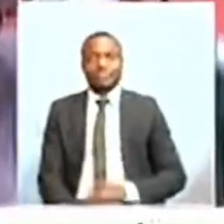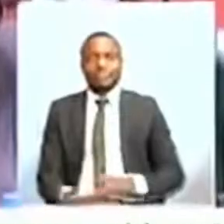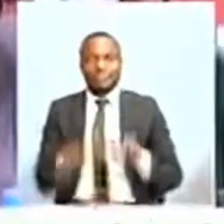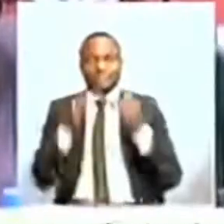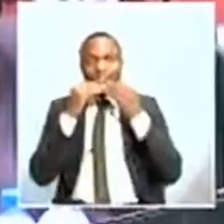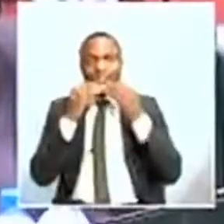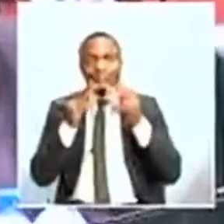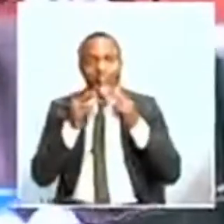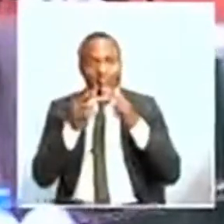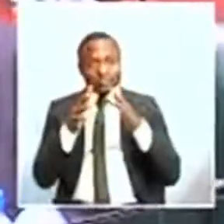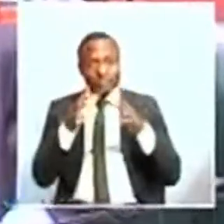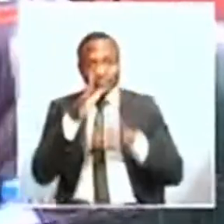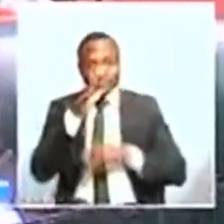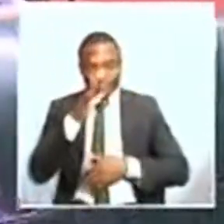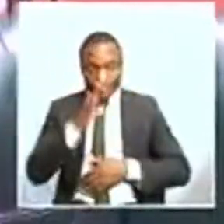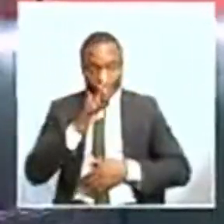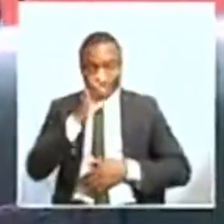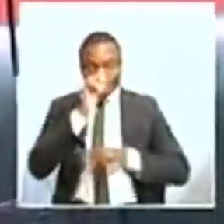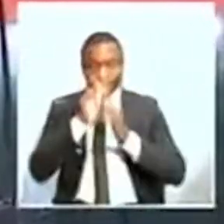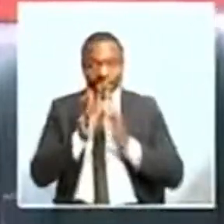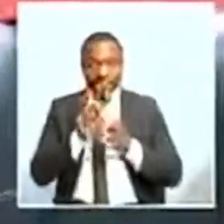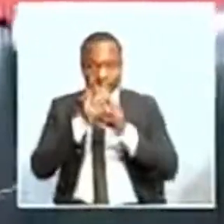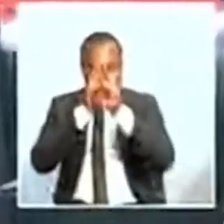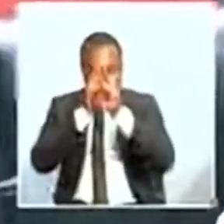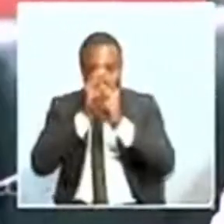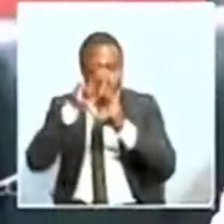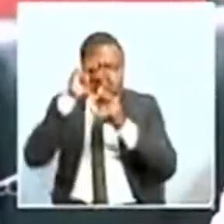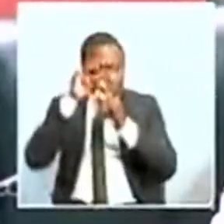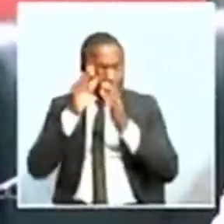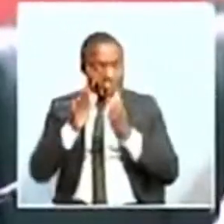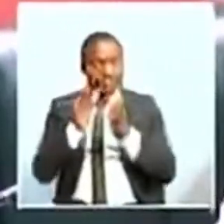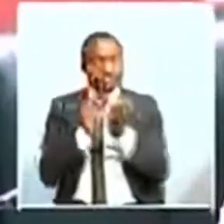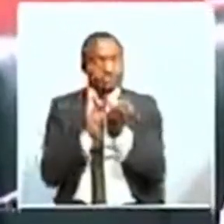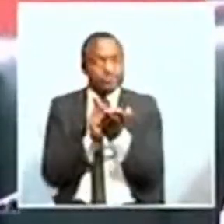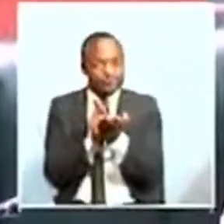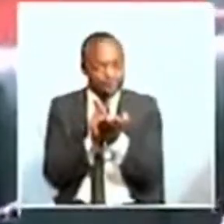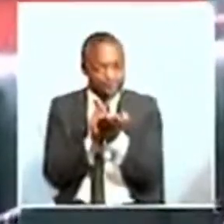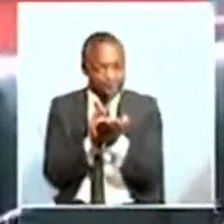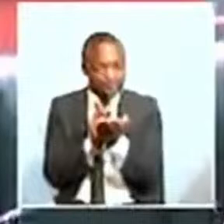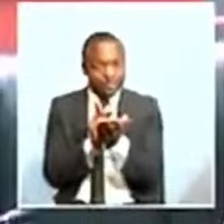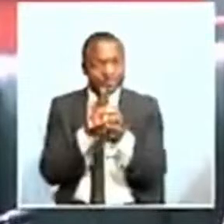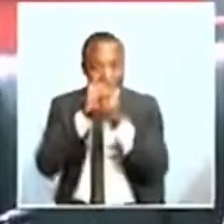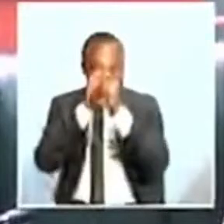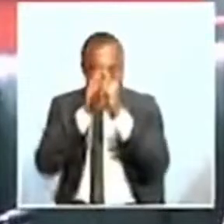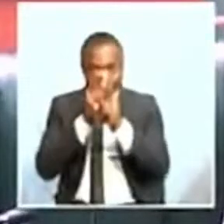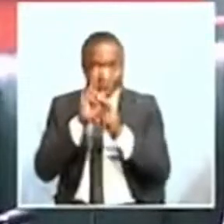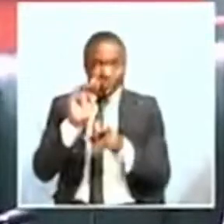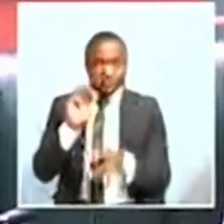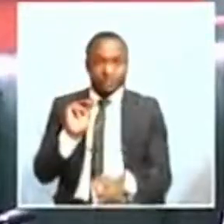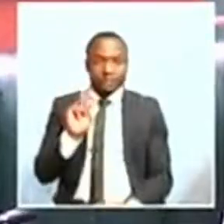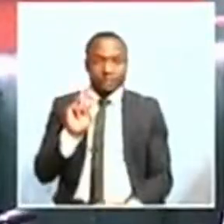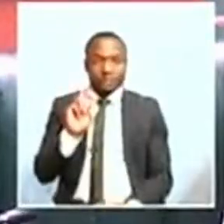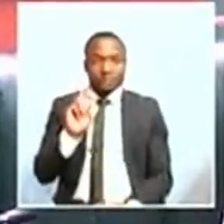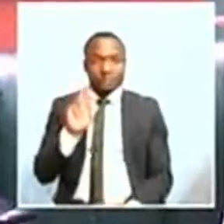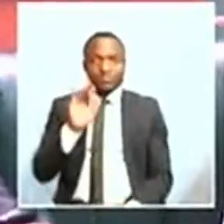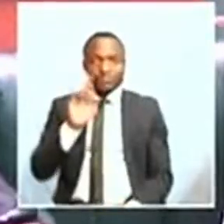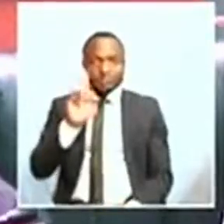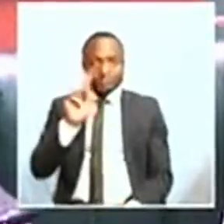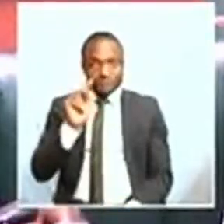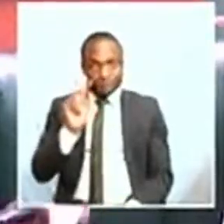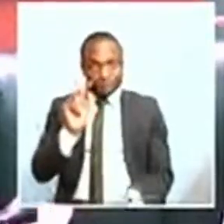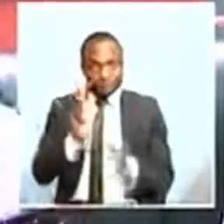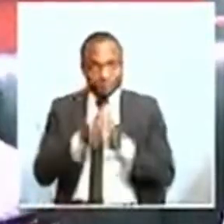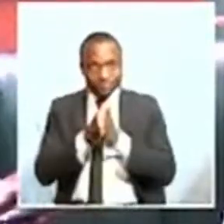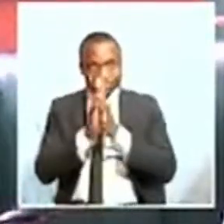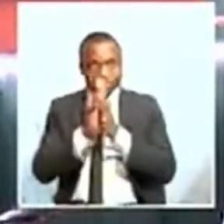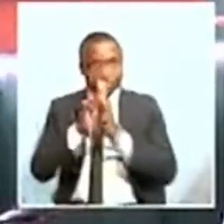Thank you very much, Madam Speaker. The Honorable Member for Kalabo, Honorable Miyutu, asks